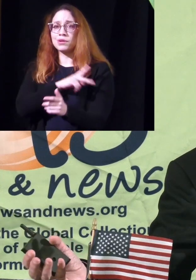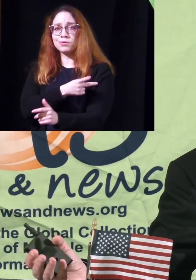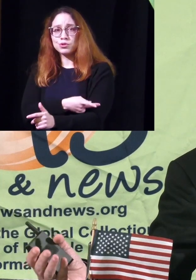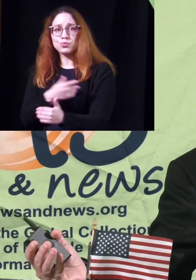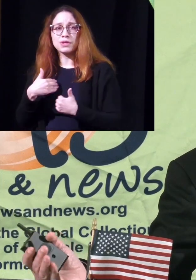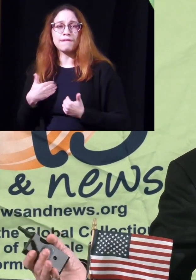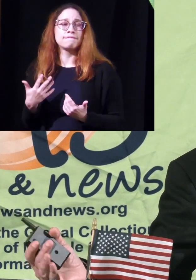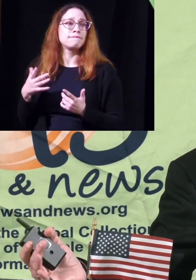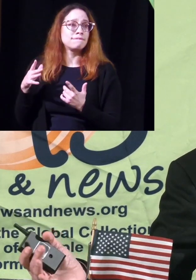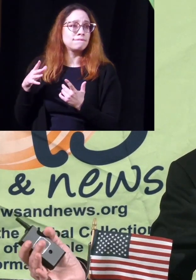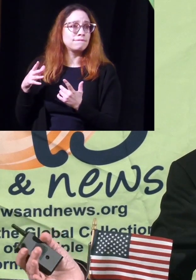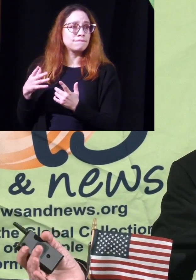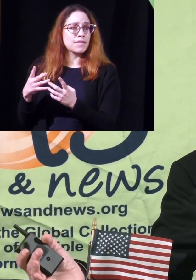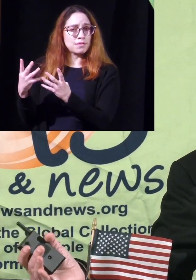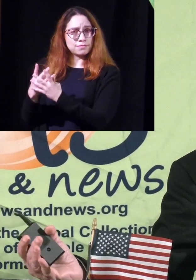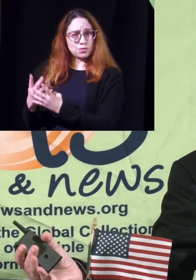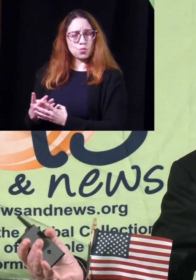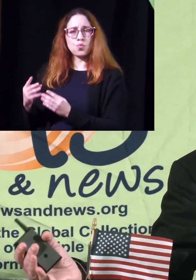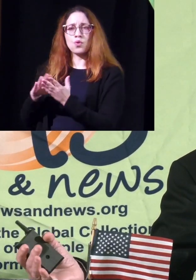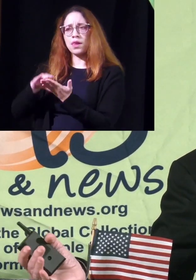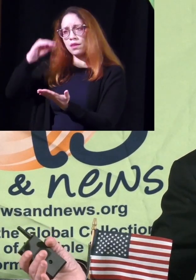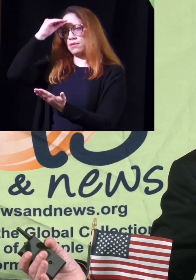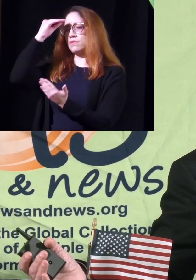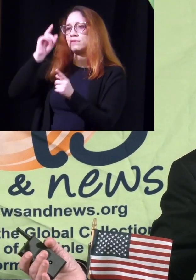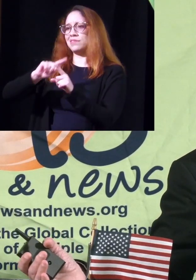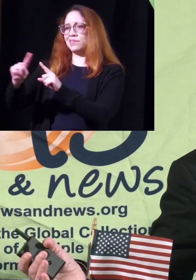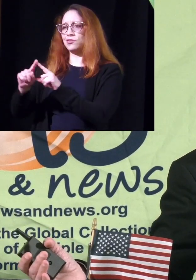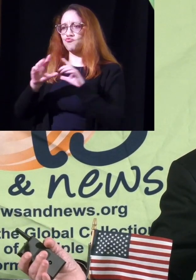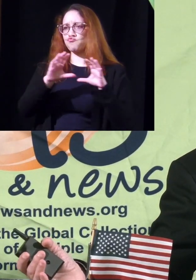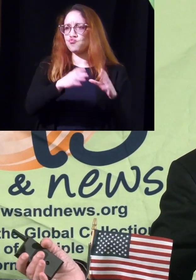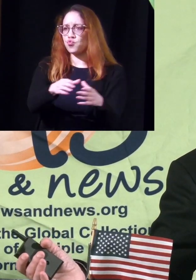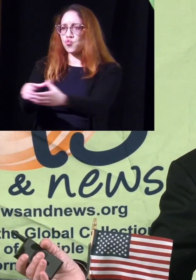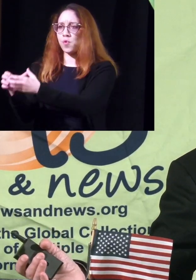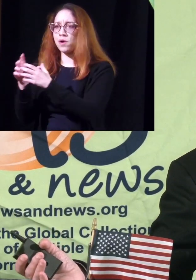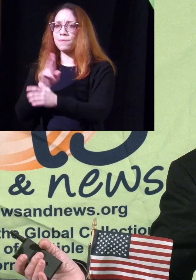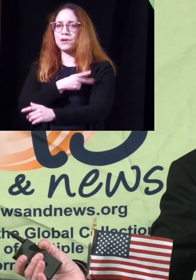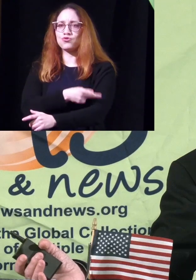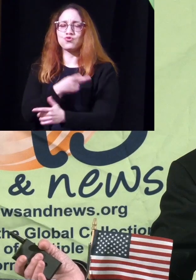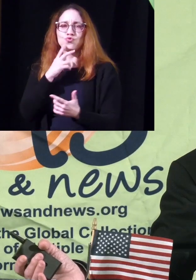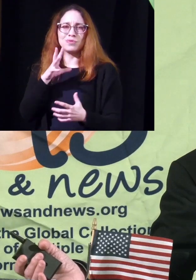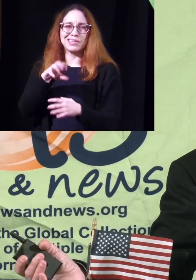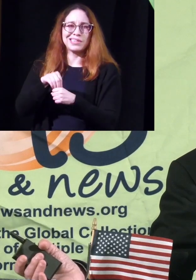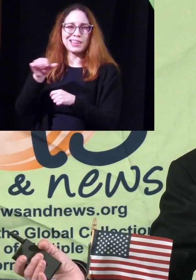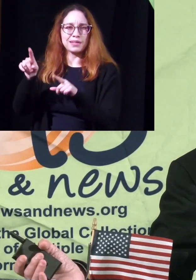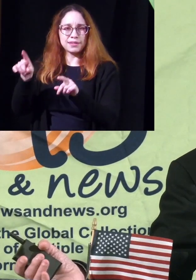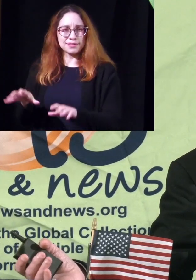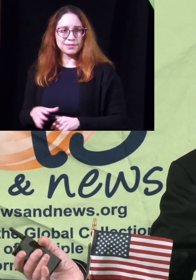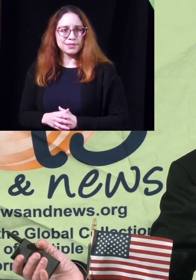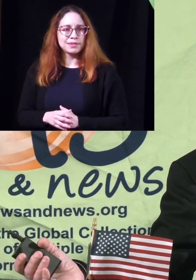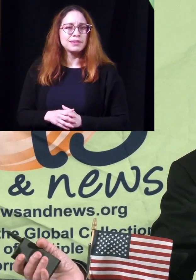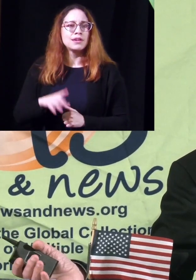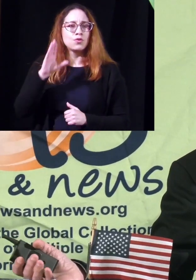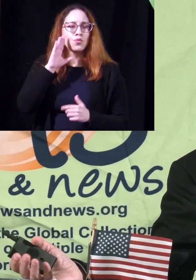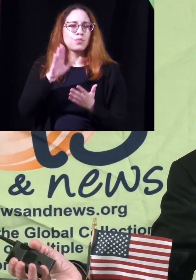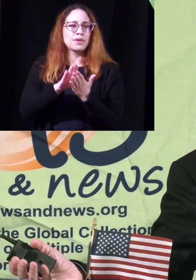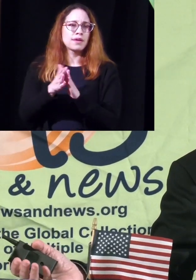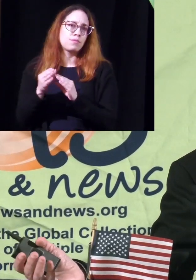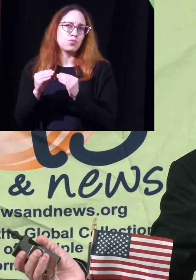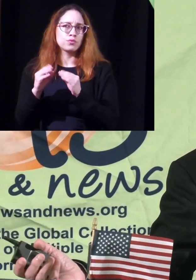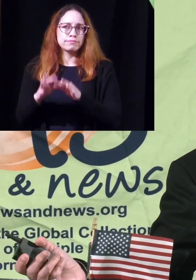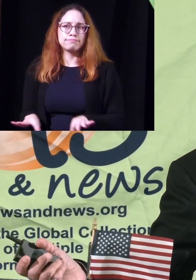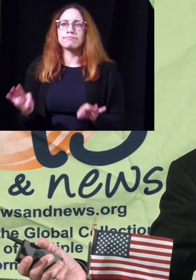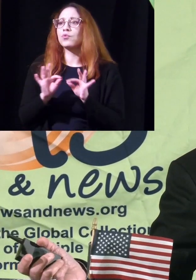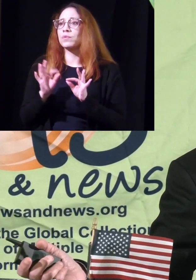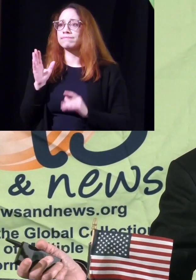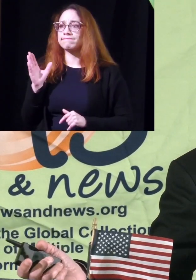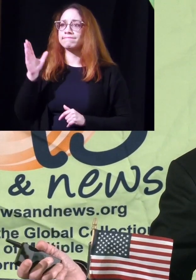had this, we're going to learn more and more about different groups of patients what to anticipate with this test. I think this is going to become very important. This is